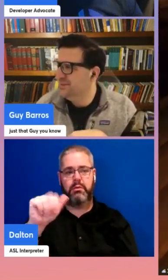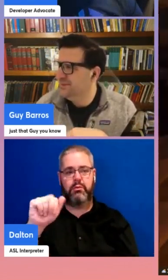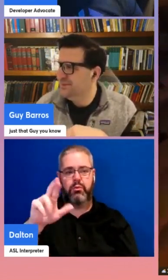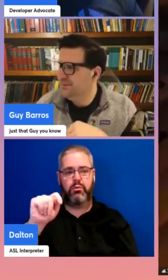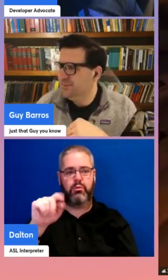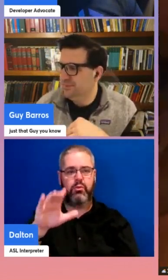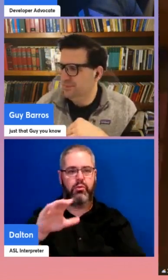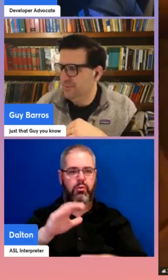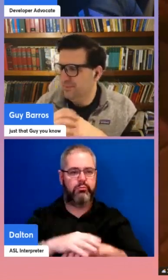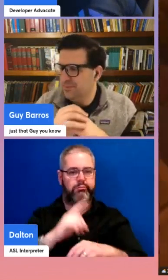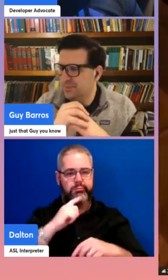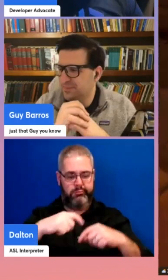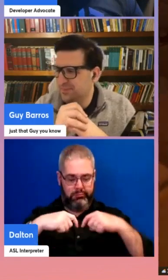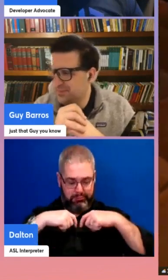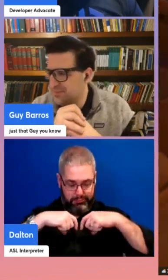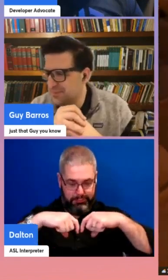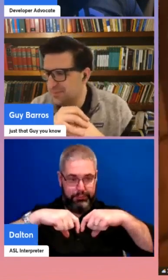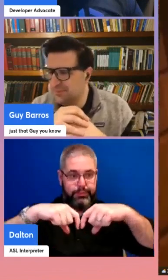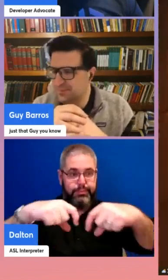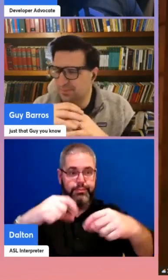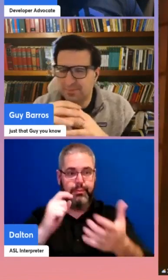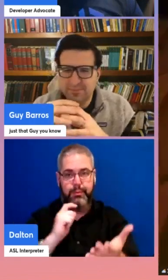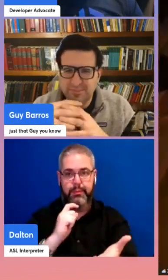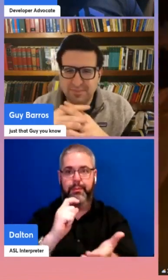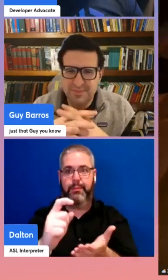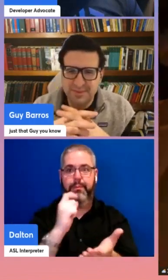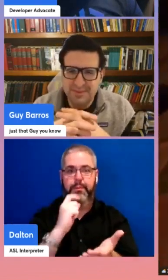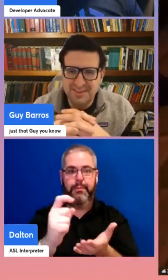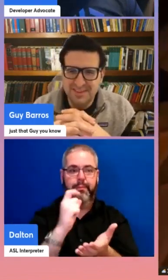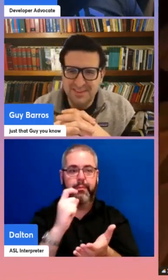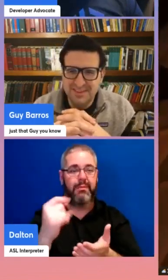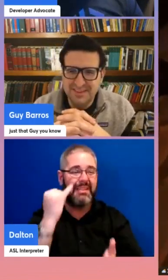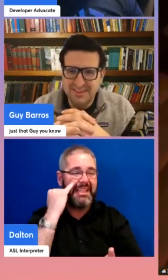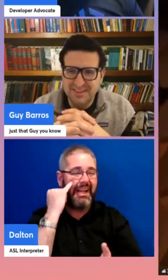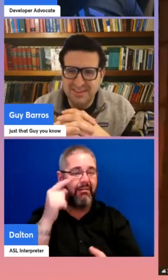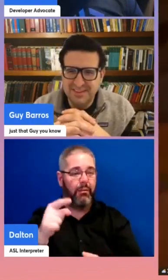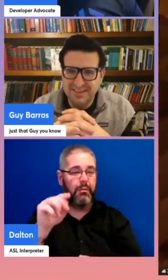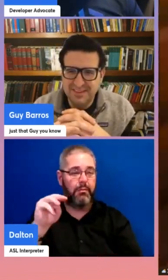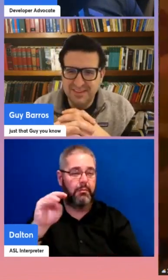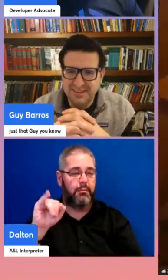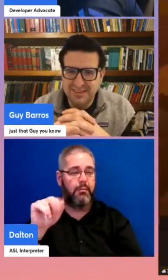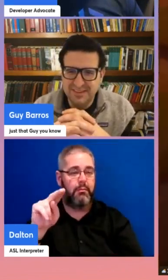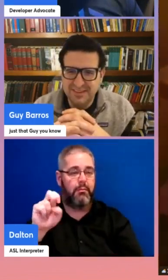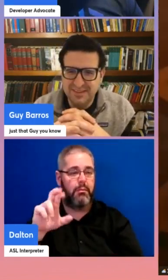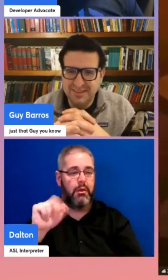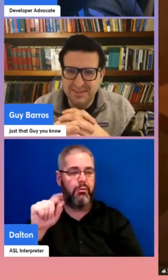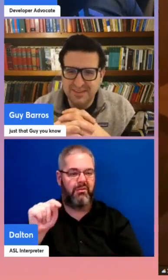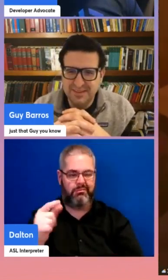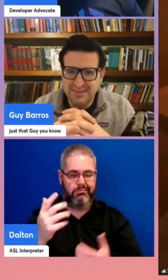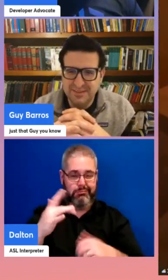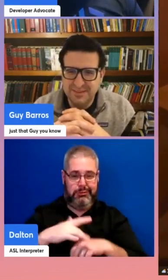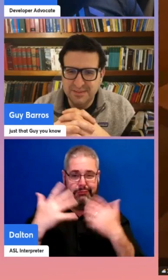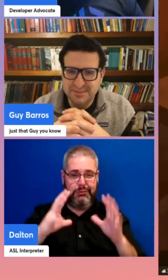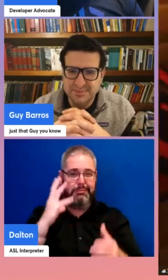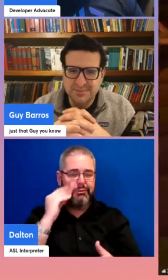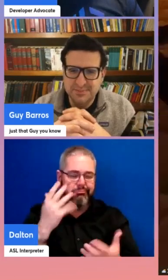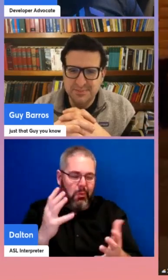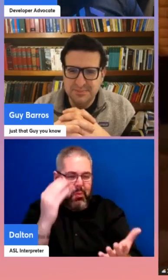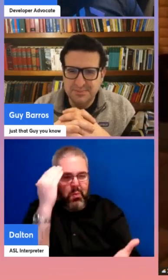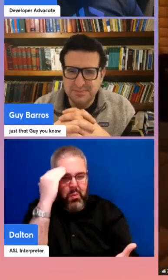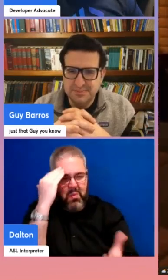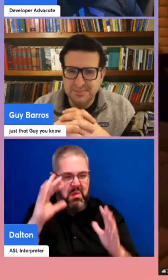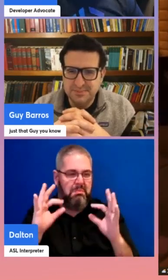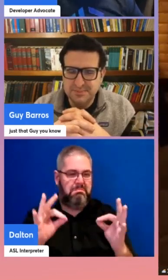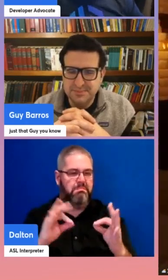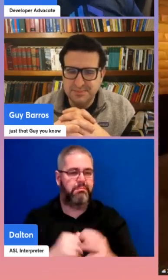So anybody who's used Minecraft will know all of this good stuff. So what we're going to do,